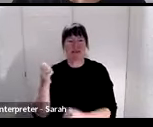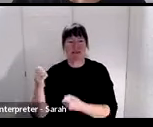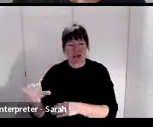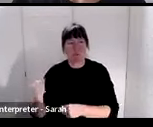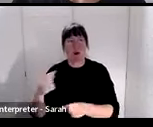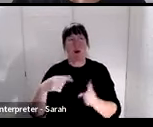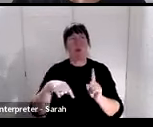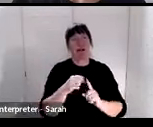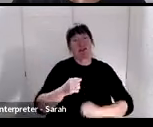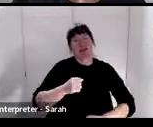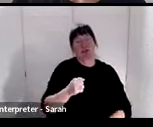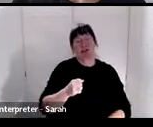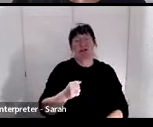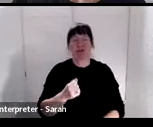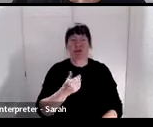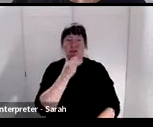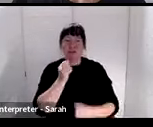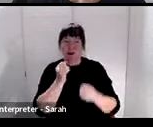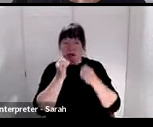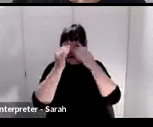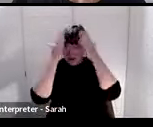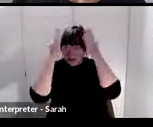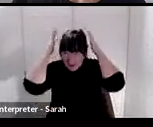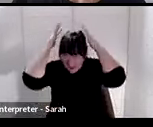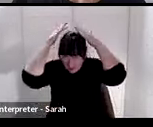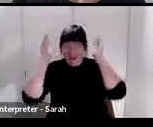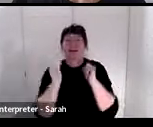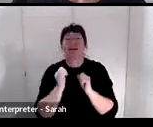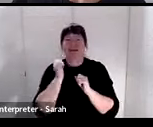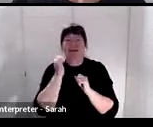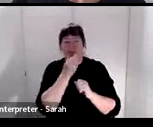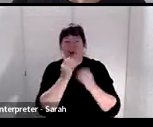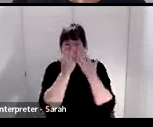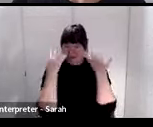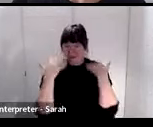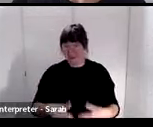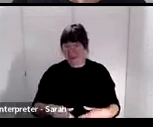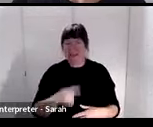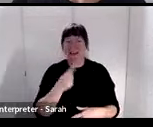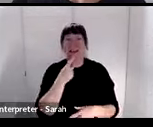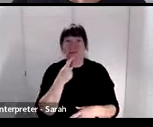Scottish. I have brown hair, brown skin, and I'm wearing red glasses today.